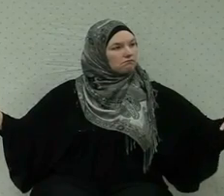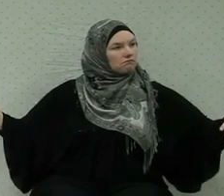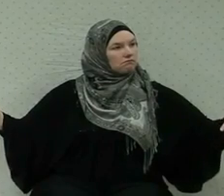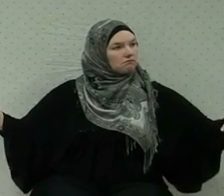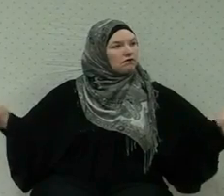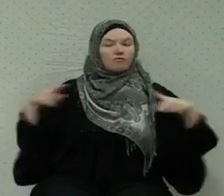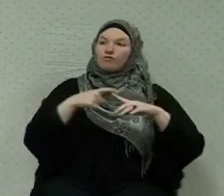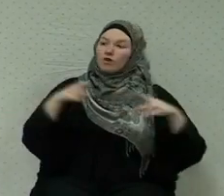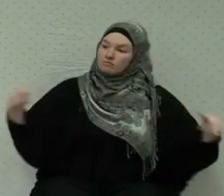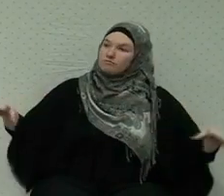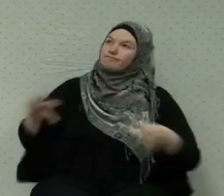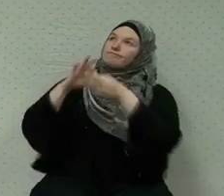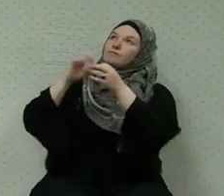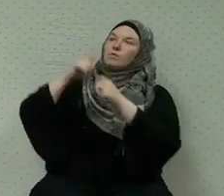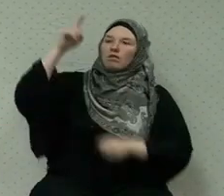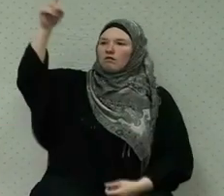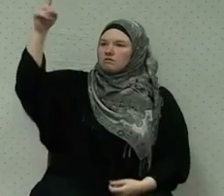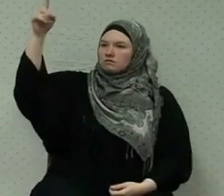their connection to Allah.